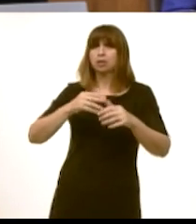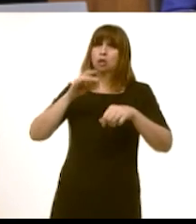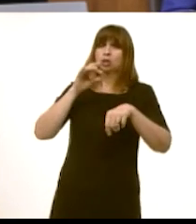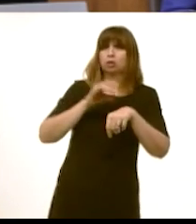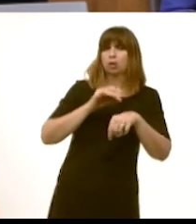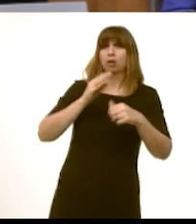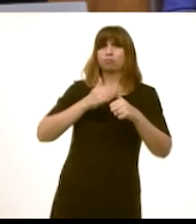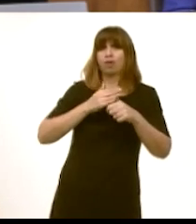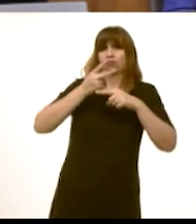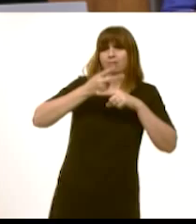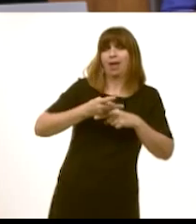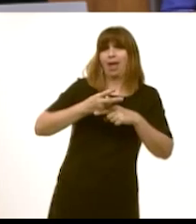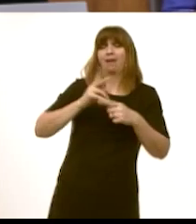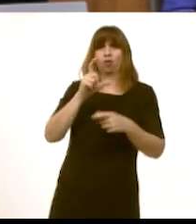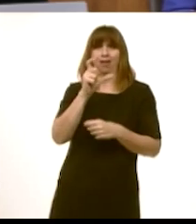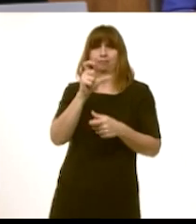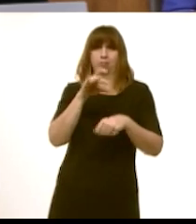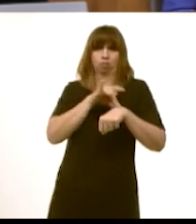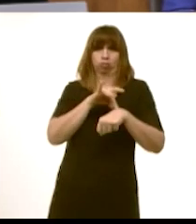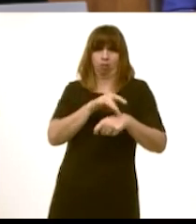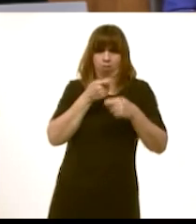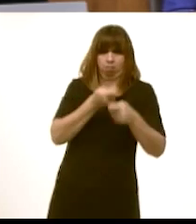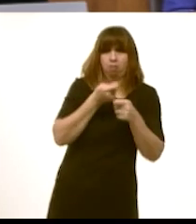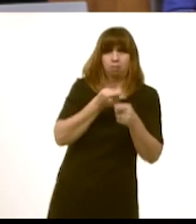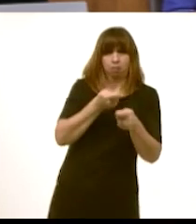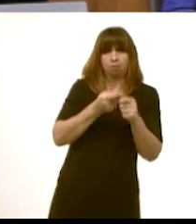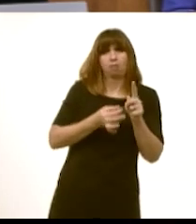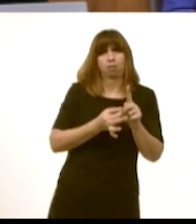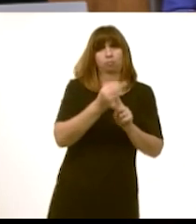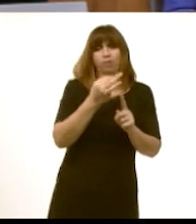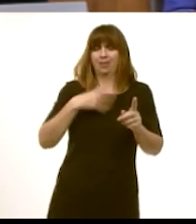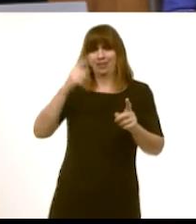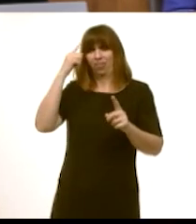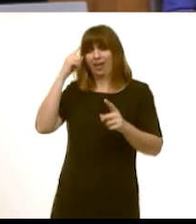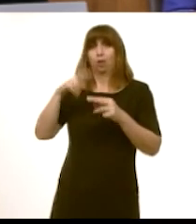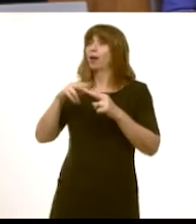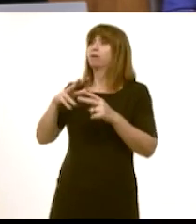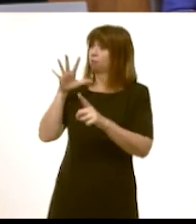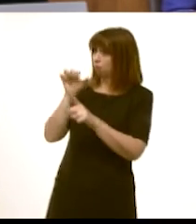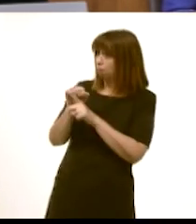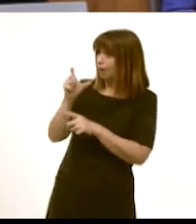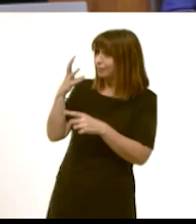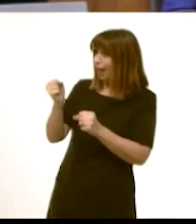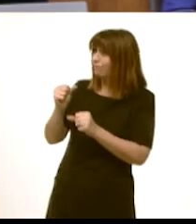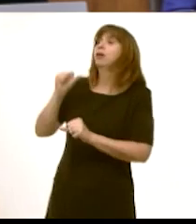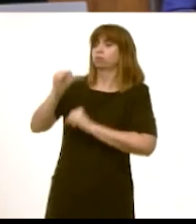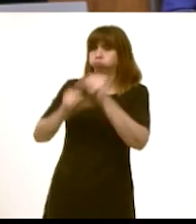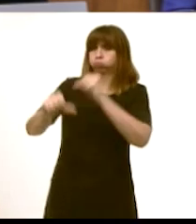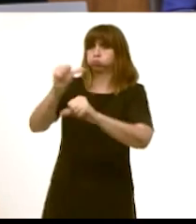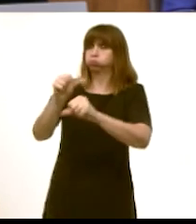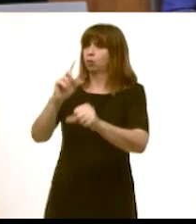oncology, to pilot a single urgent cancer pathway, and of course look at patient experience. We know that the vast majority of people, some